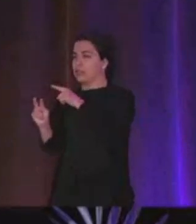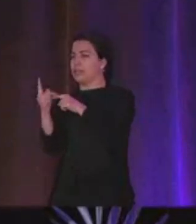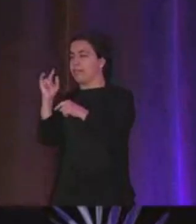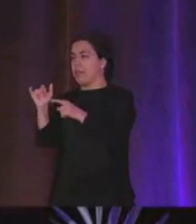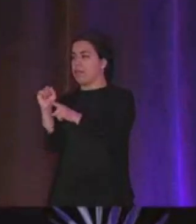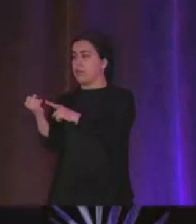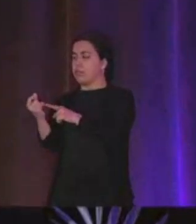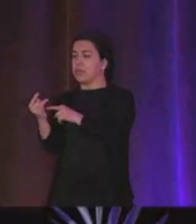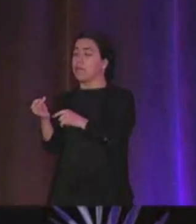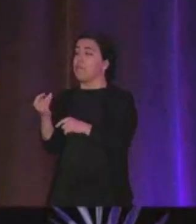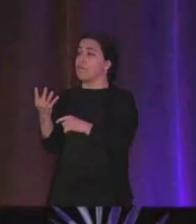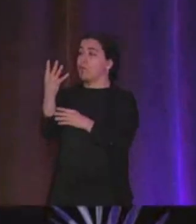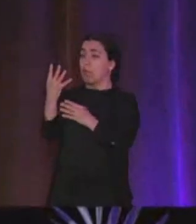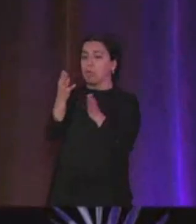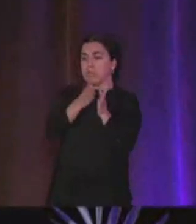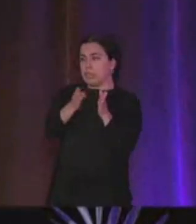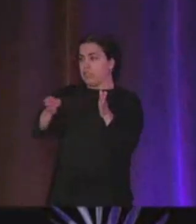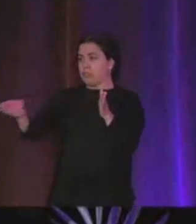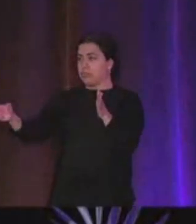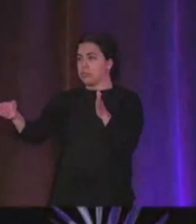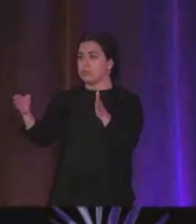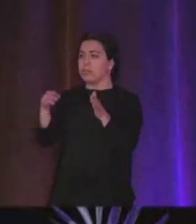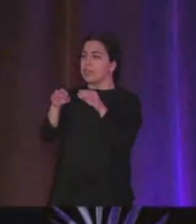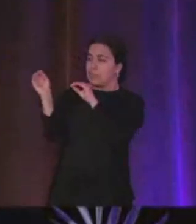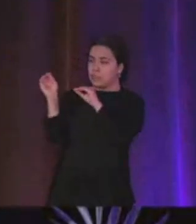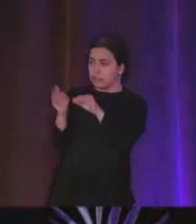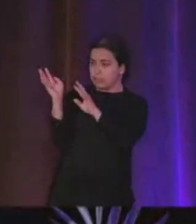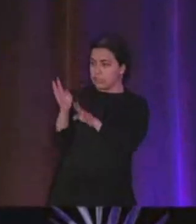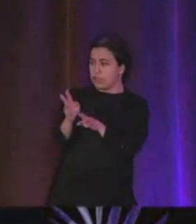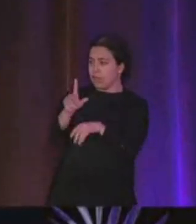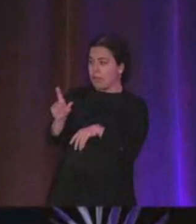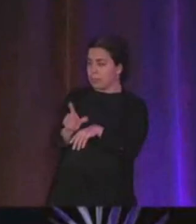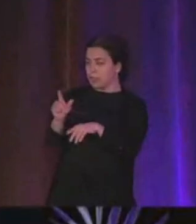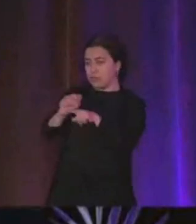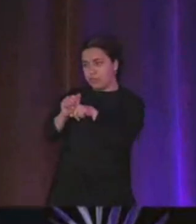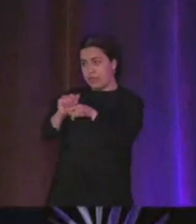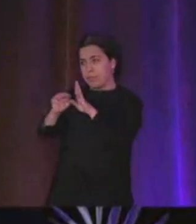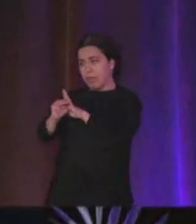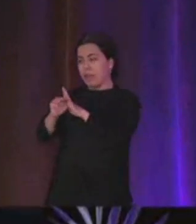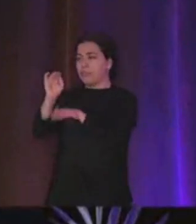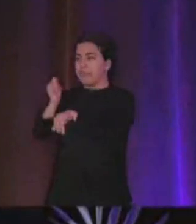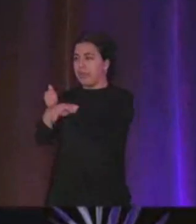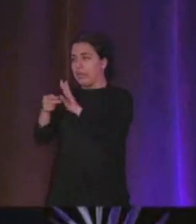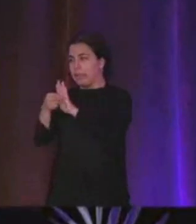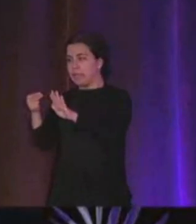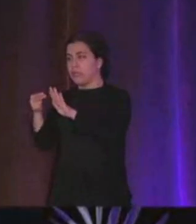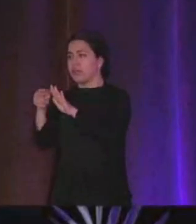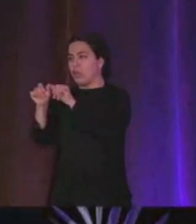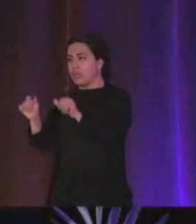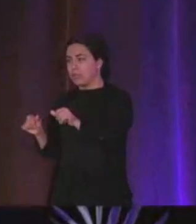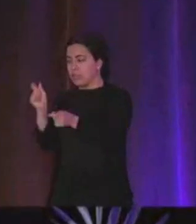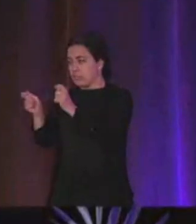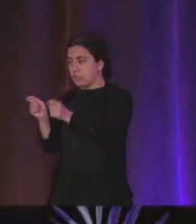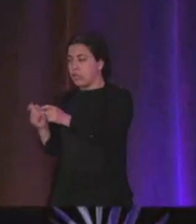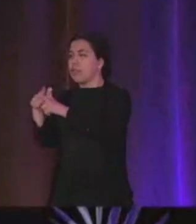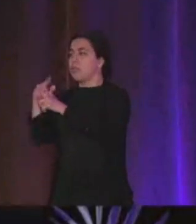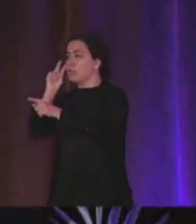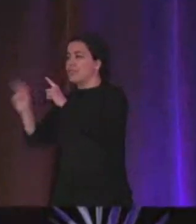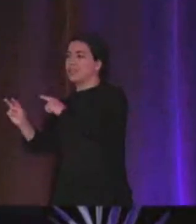These are the 4 stages that you need. Of course, installation of library, training the model, and of course, defining the architecture of the model, and then making the